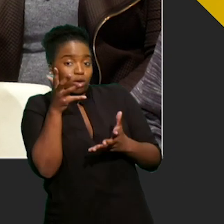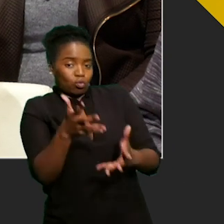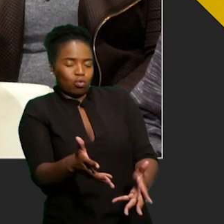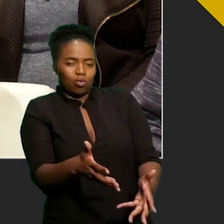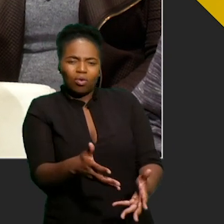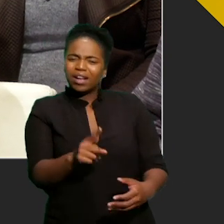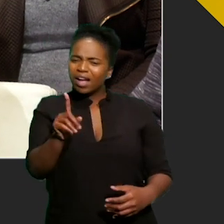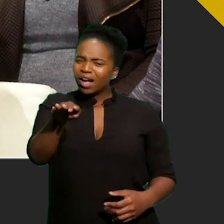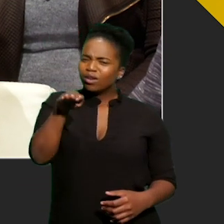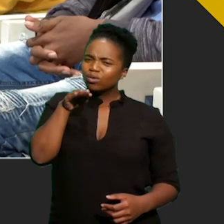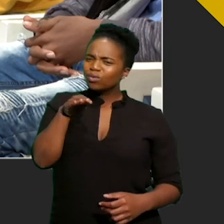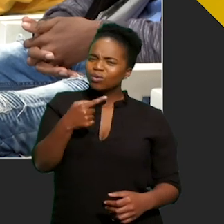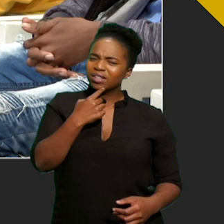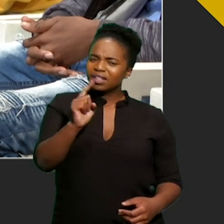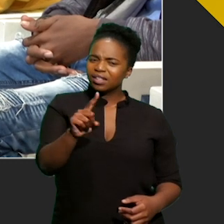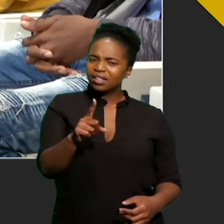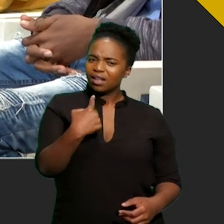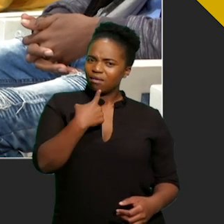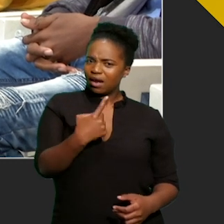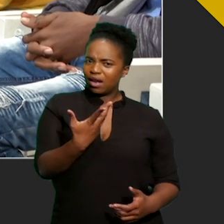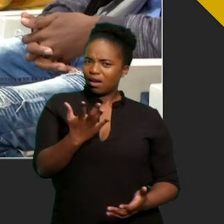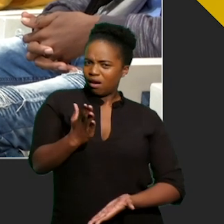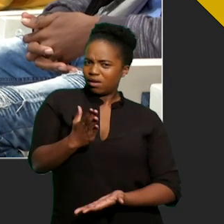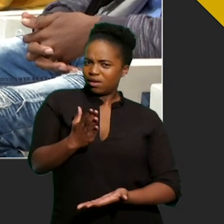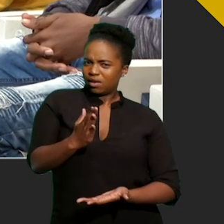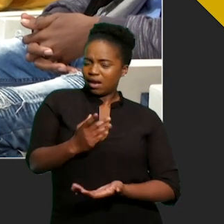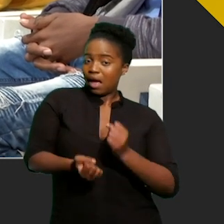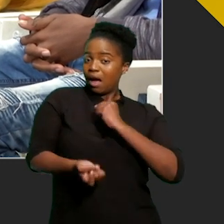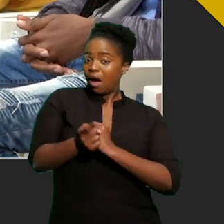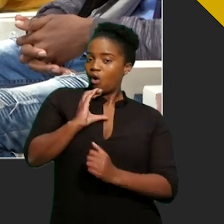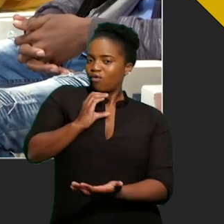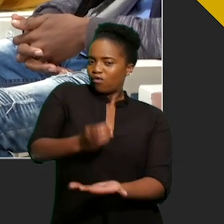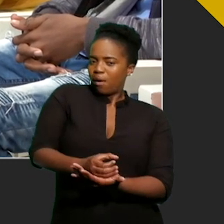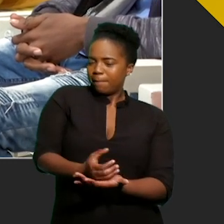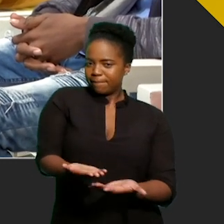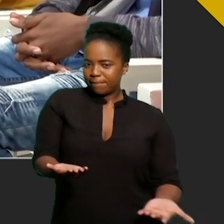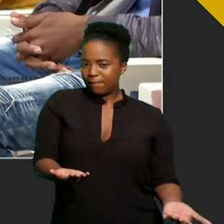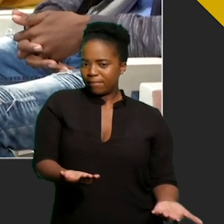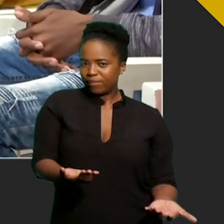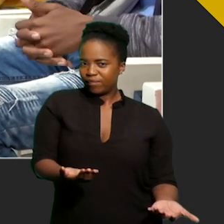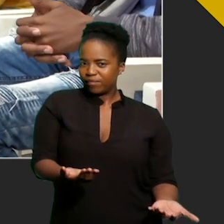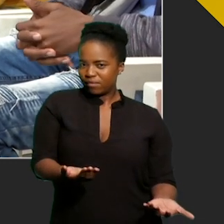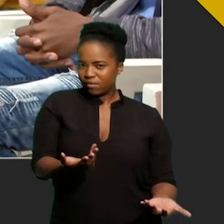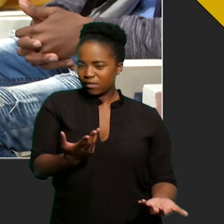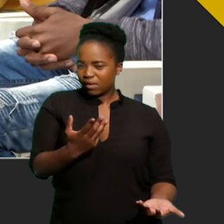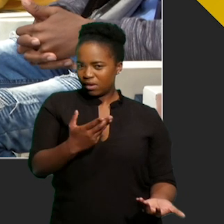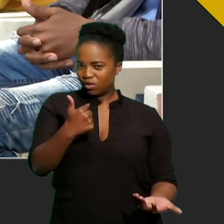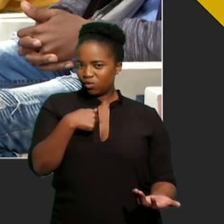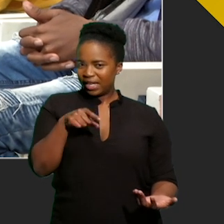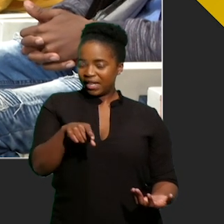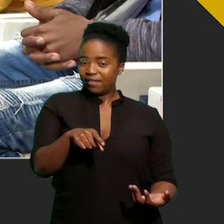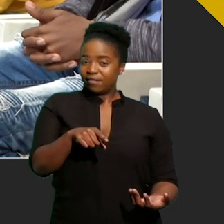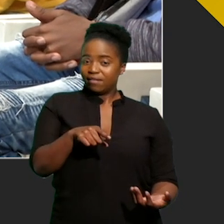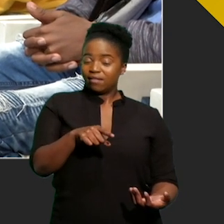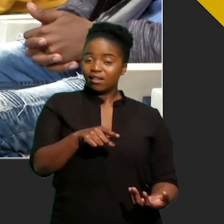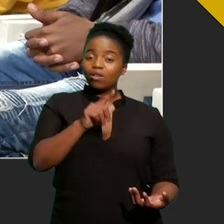in Sizulu, because sometimes allegedly it means that it has not really been confirmed. Is that what so real